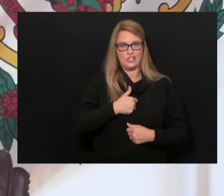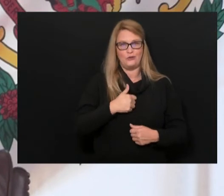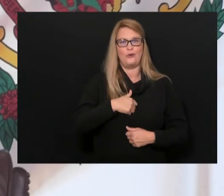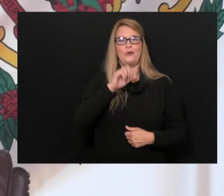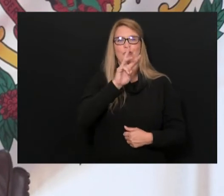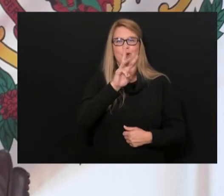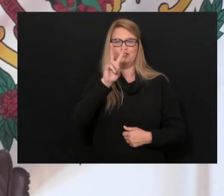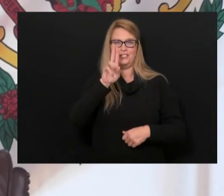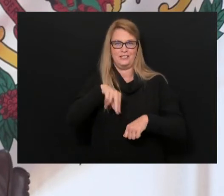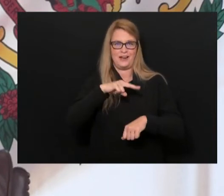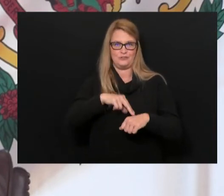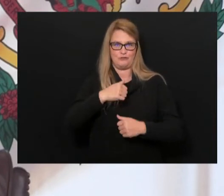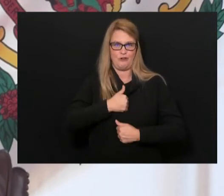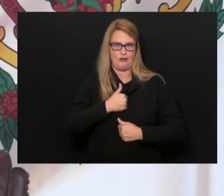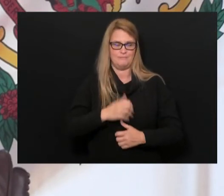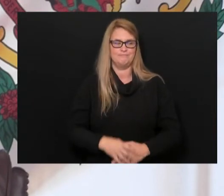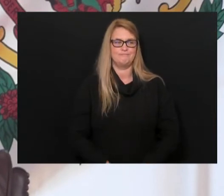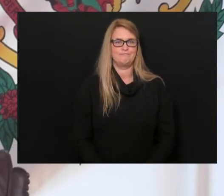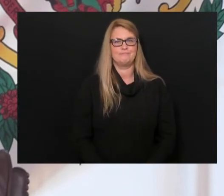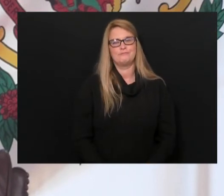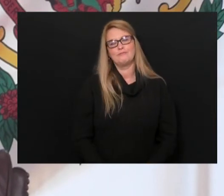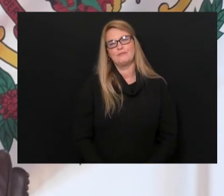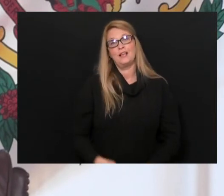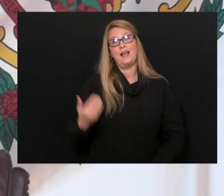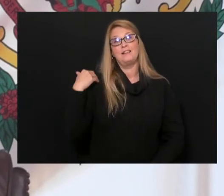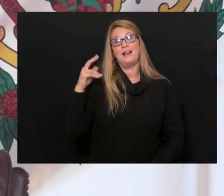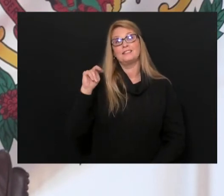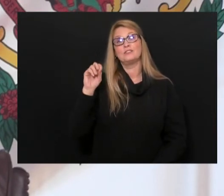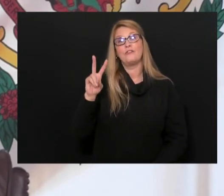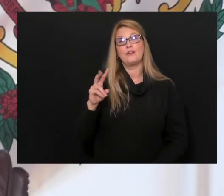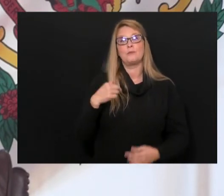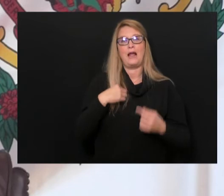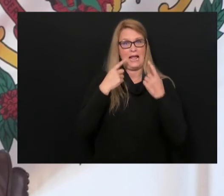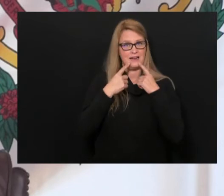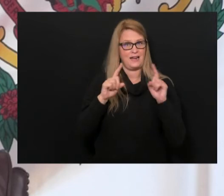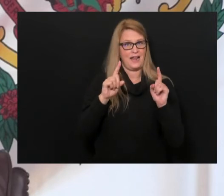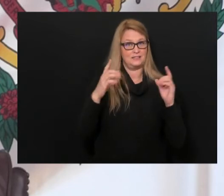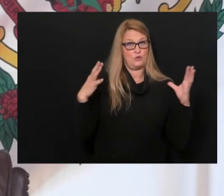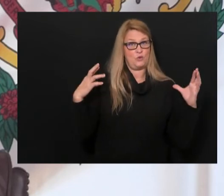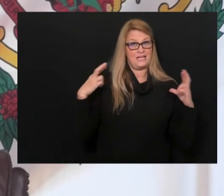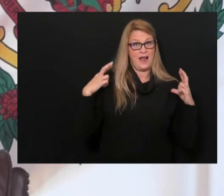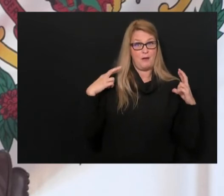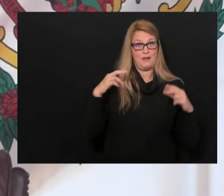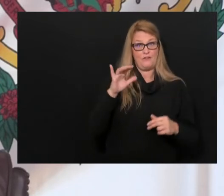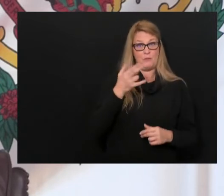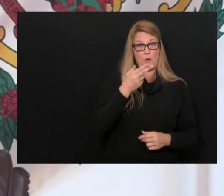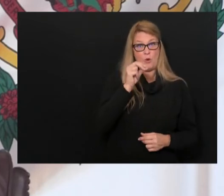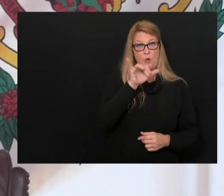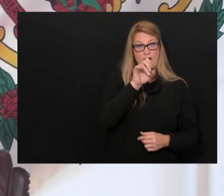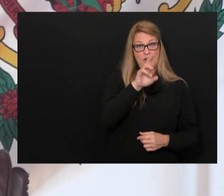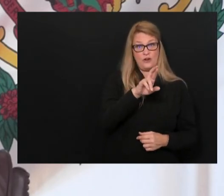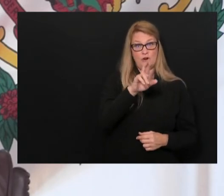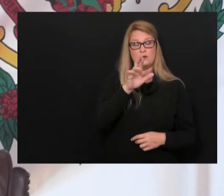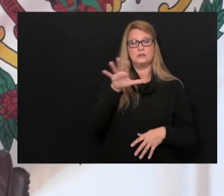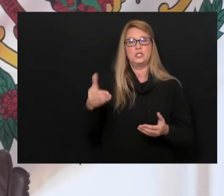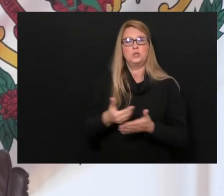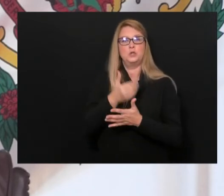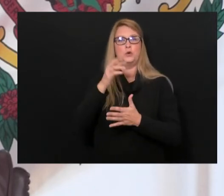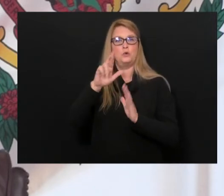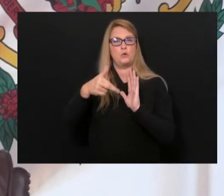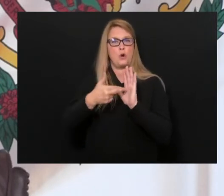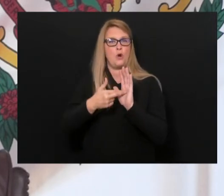Guard. In November, I announced that General Hoyer would retire and take a new role at West Virginia University,